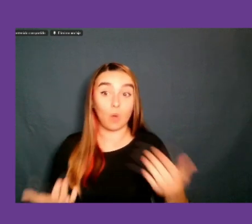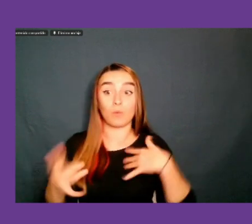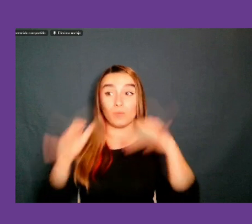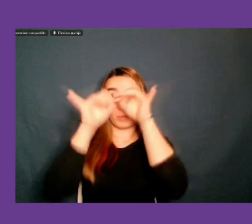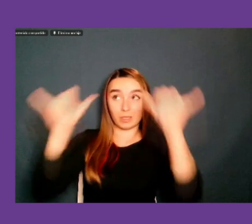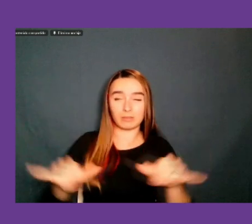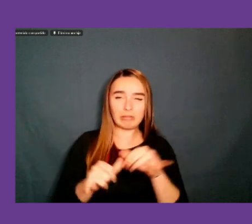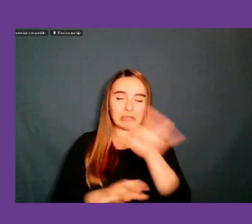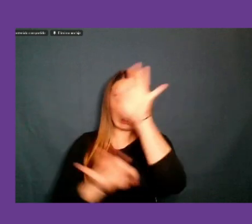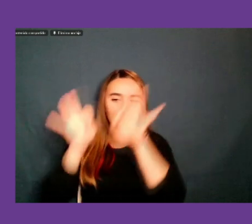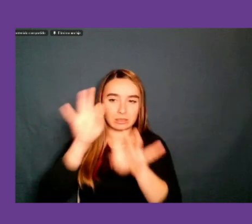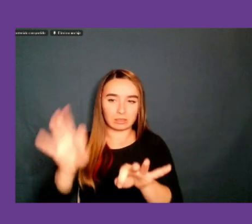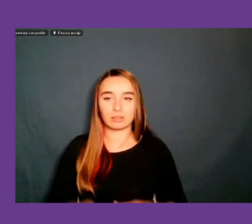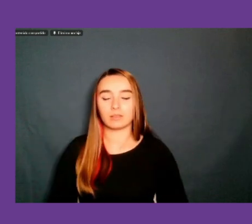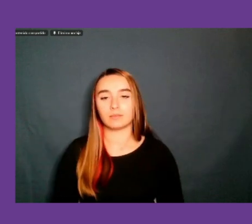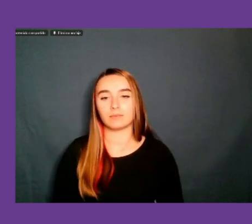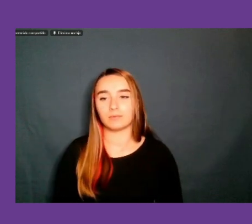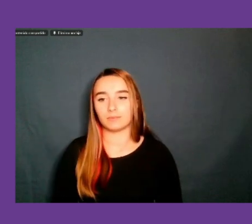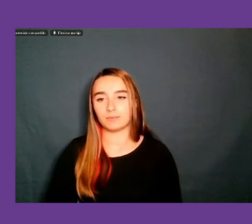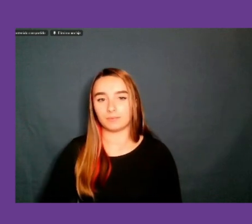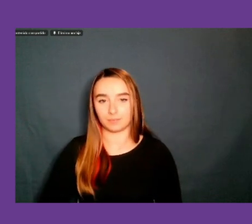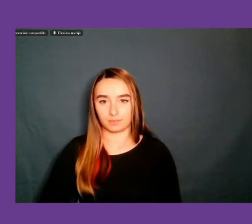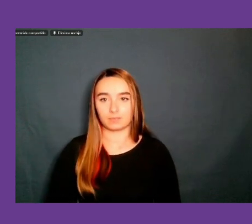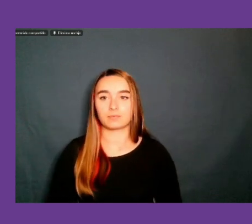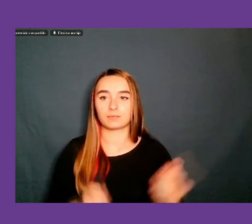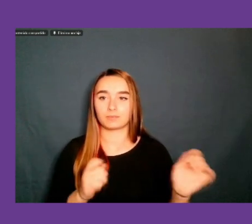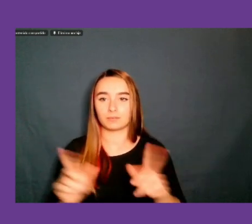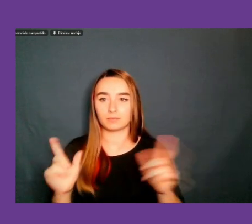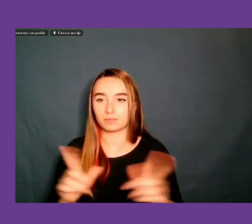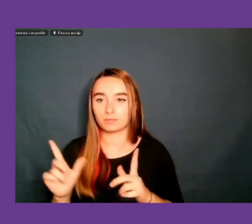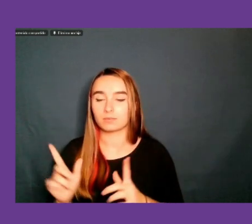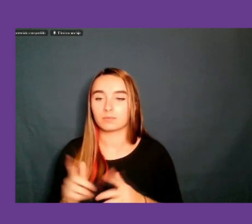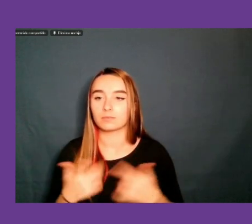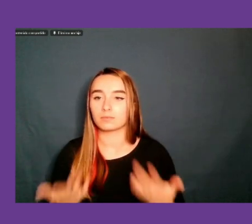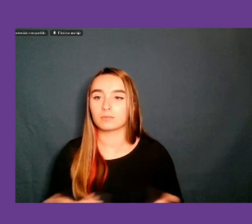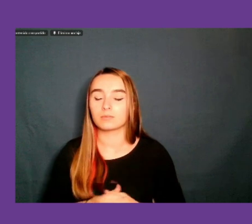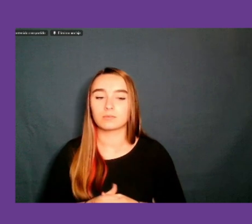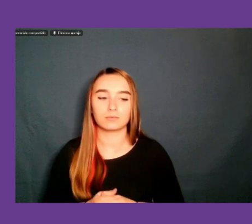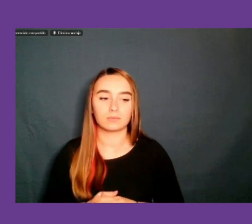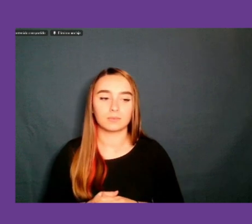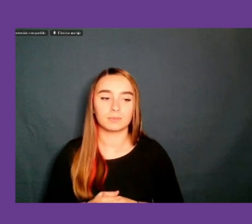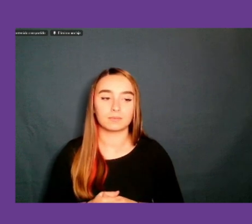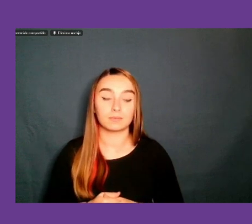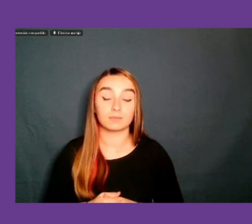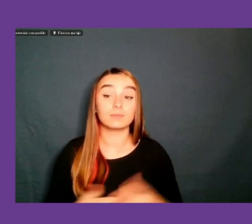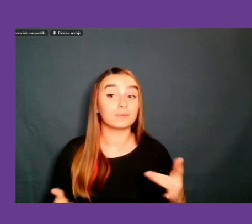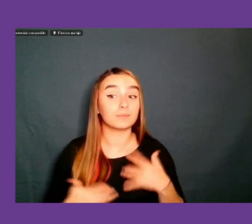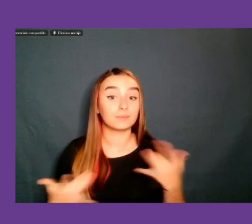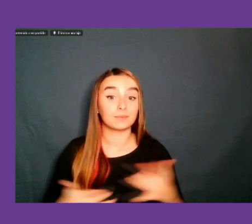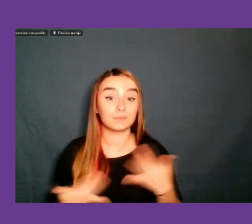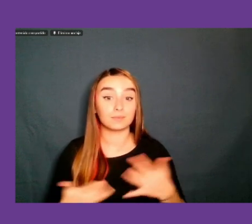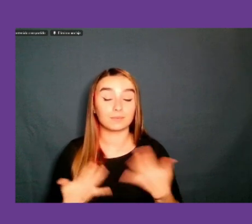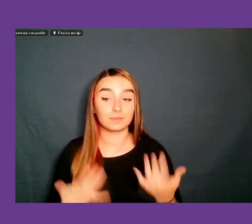that we have. Sorry, I have problems in my, yeah. What is interesting also